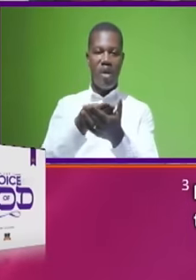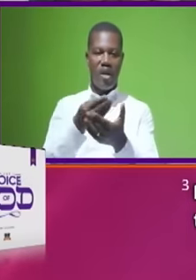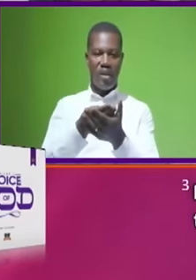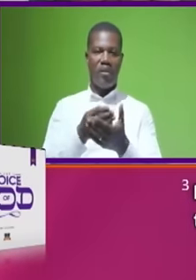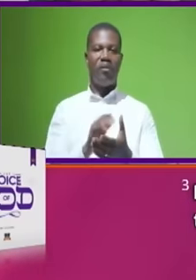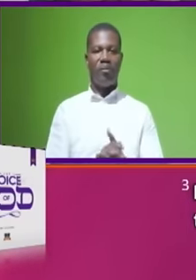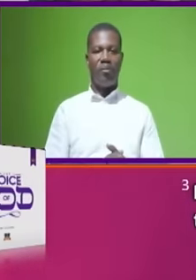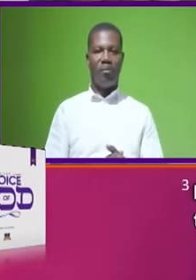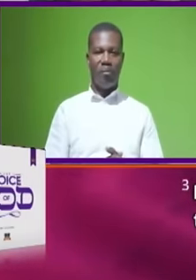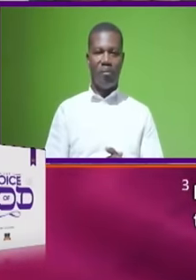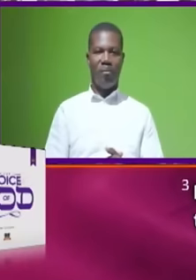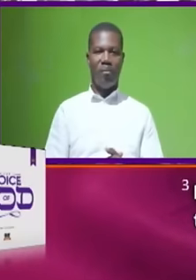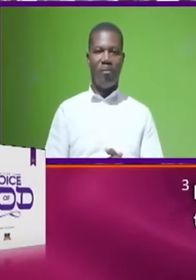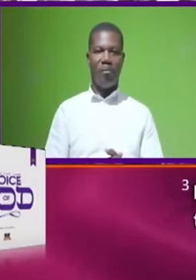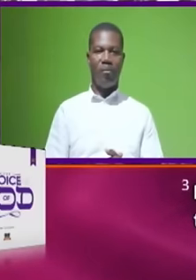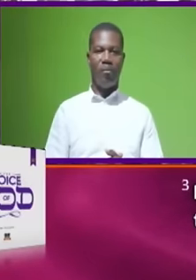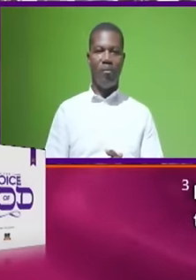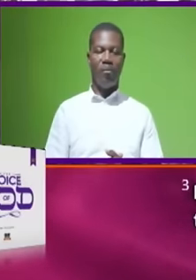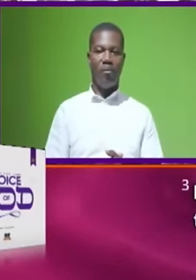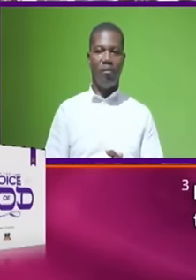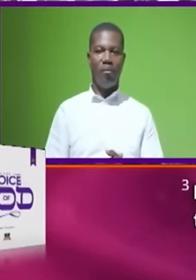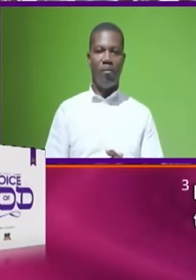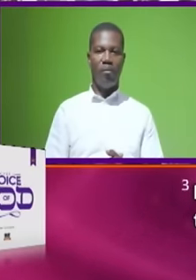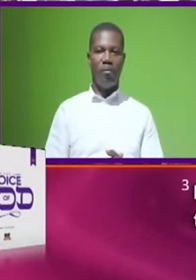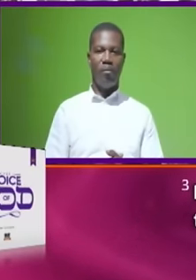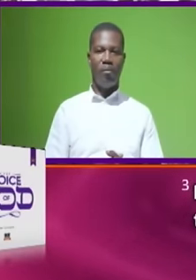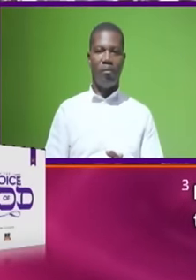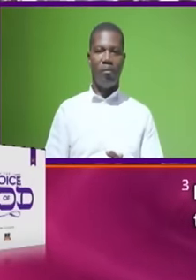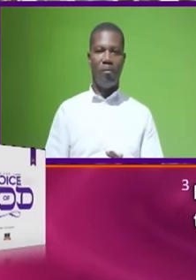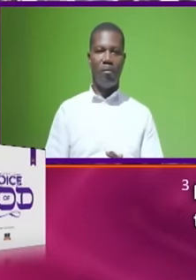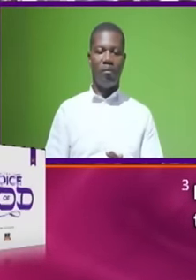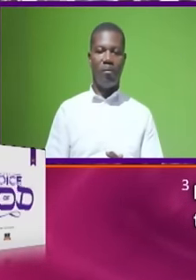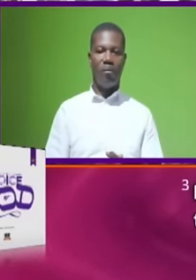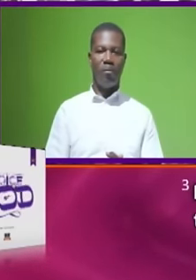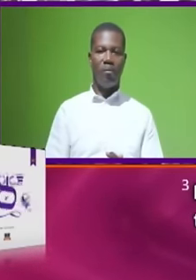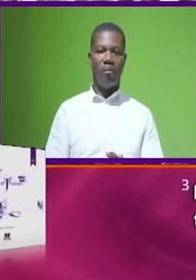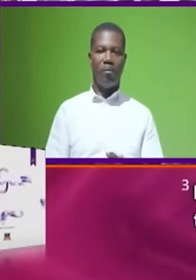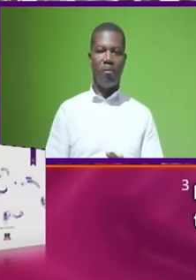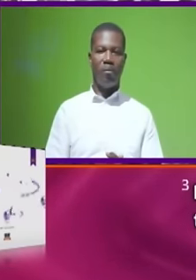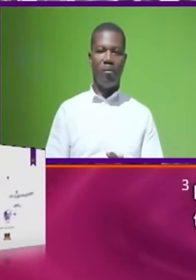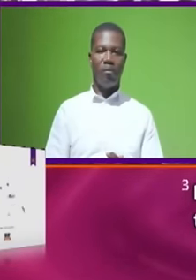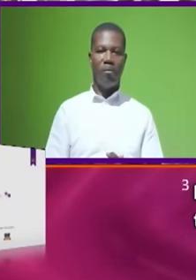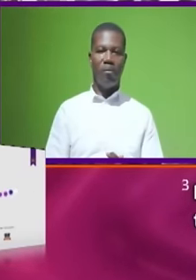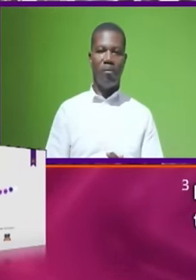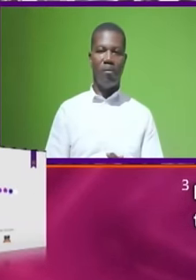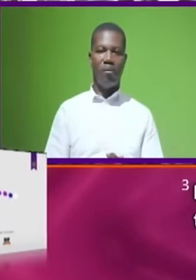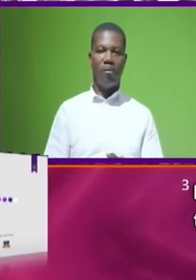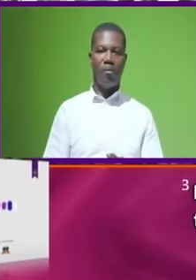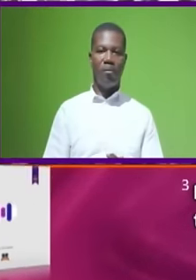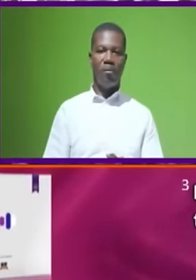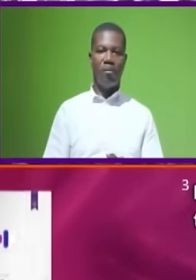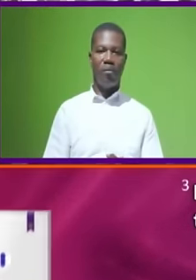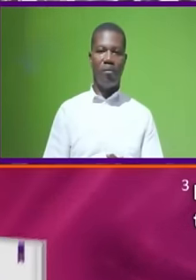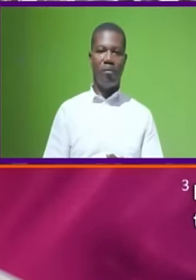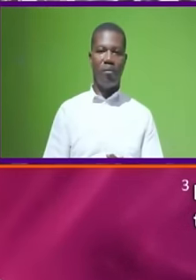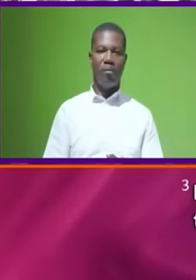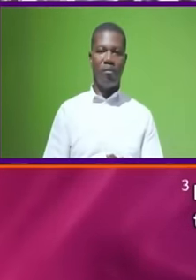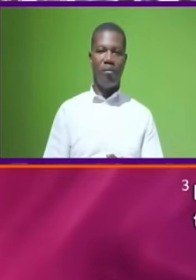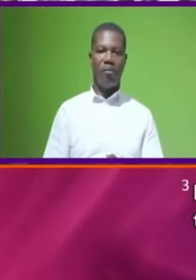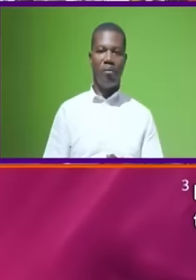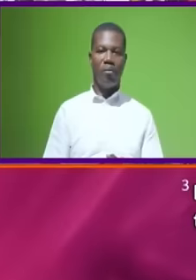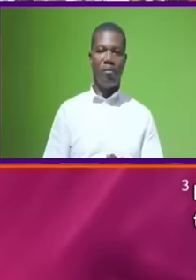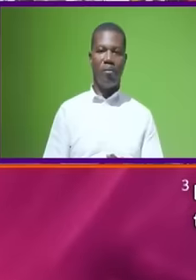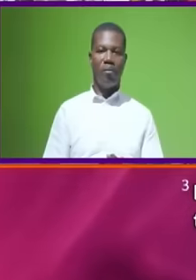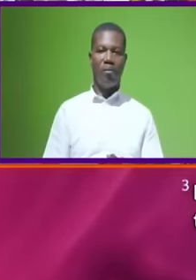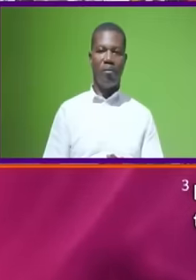mind, utterance, imagination, pathway which isn't the pathway and the mindset of God which is in